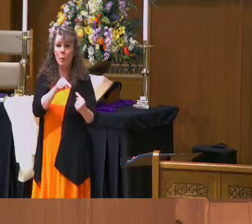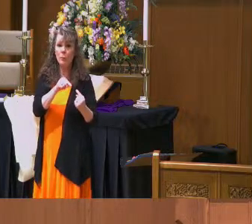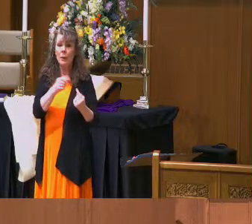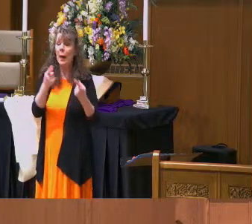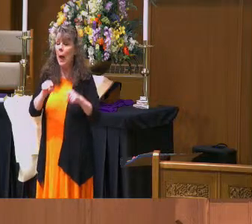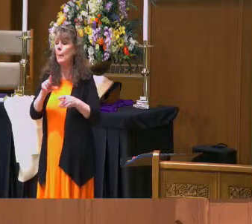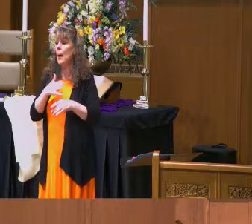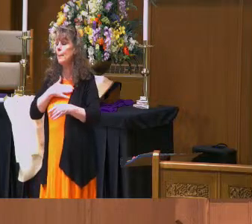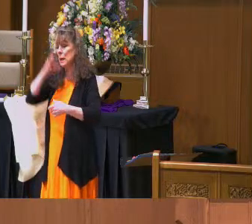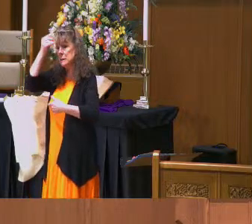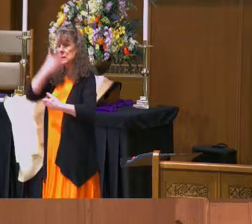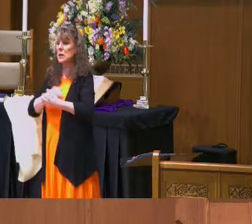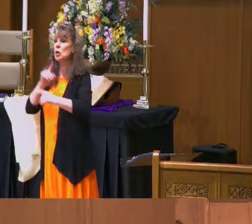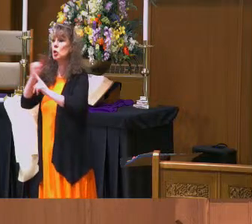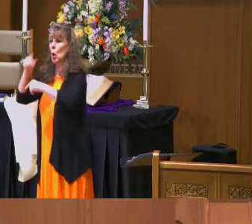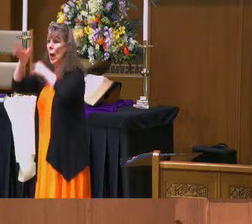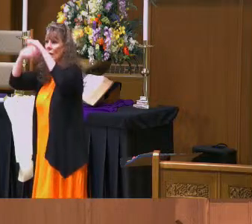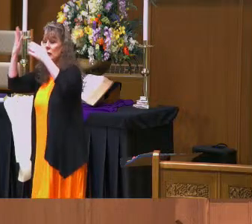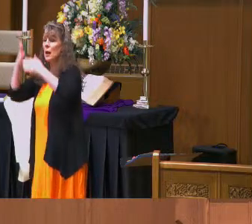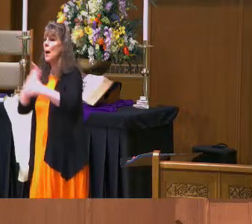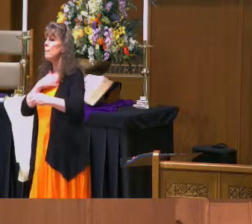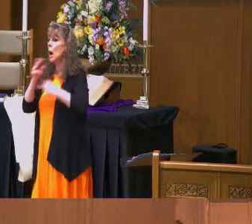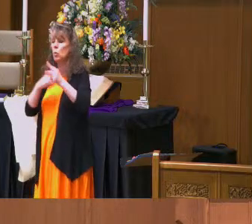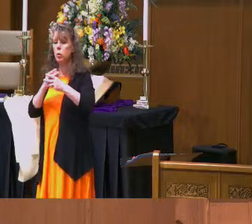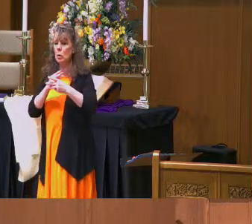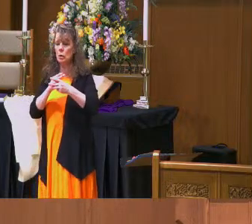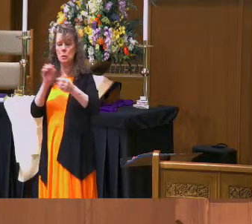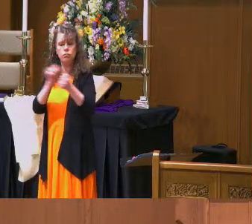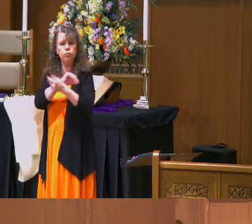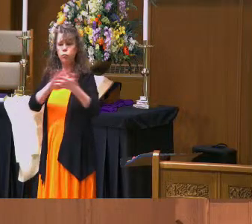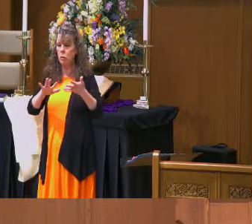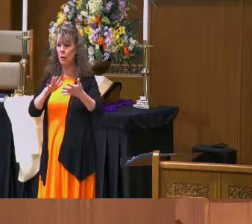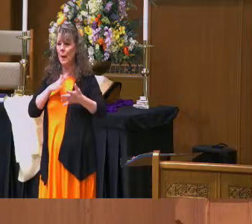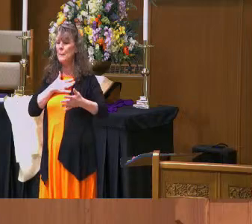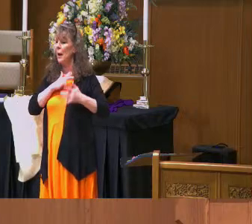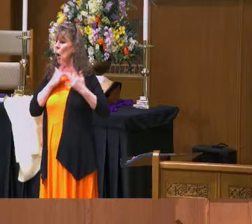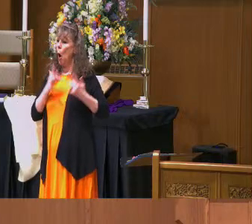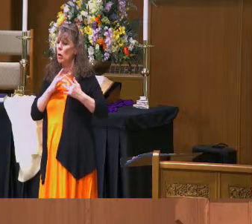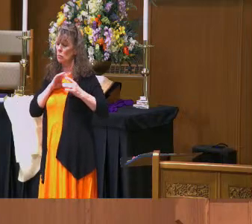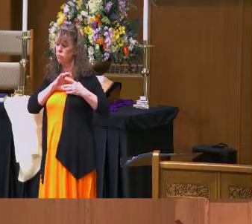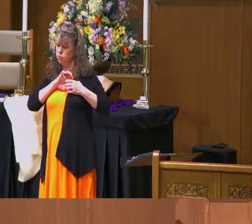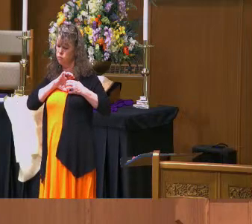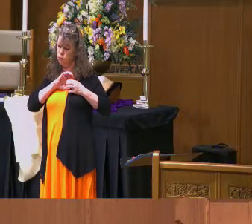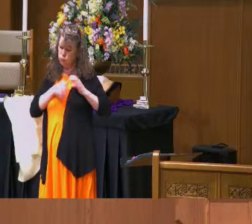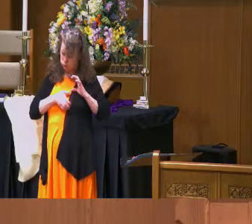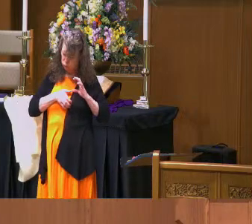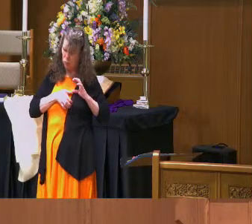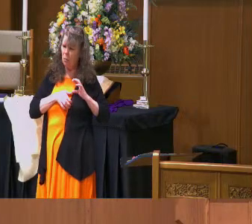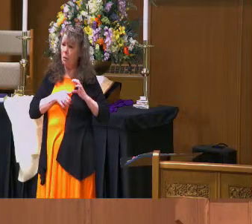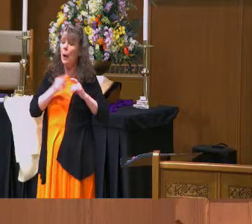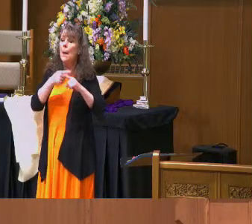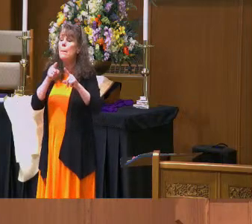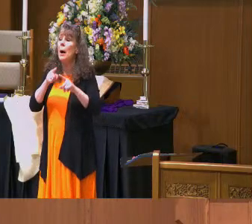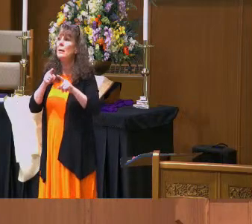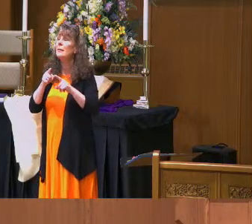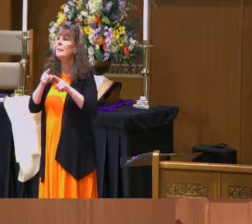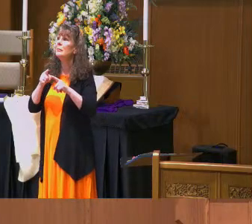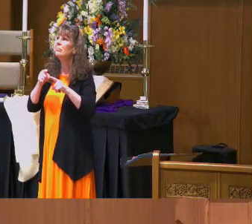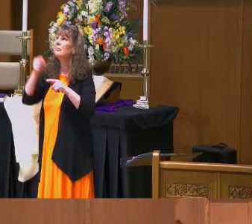my son went home to heaven, my world was shattered and my heart was irreparably broken. But for God.